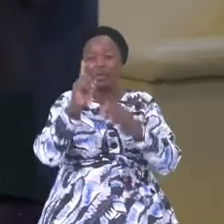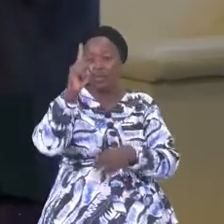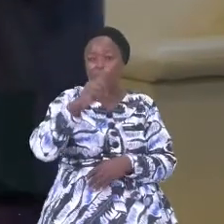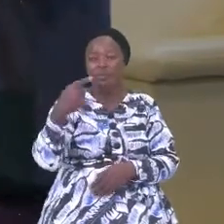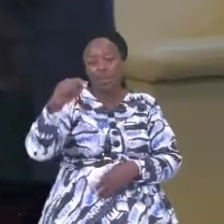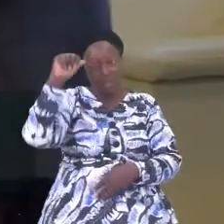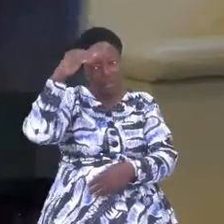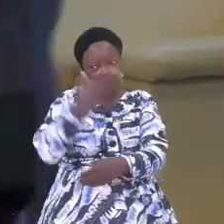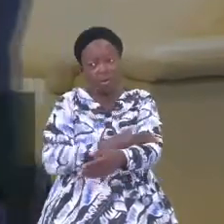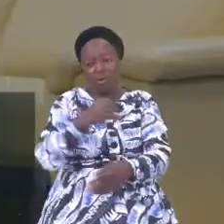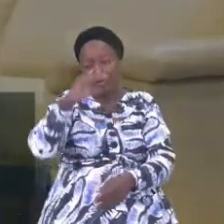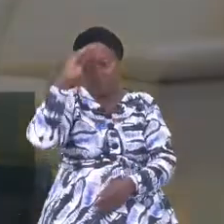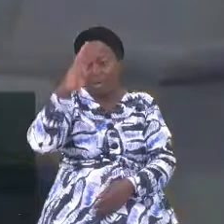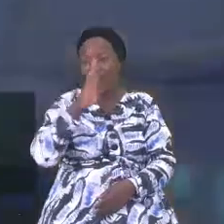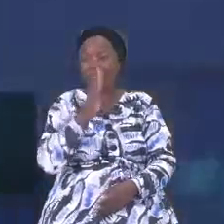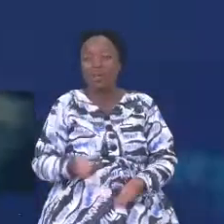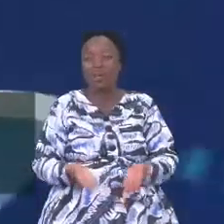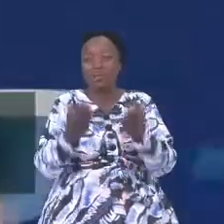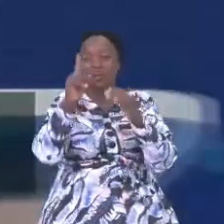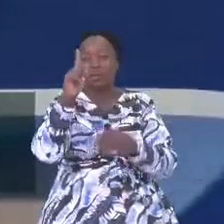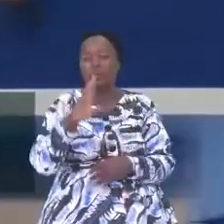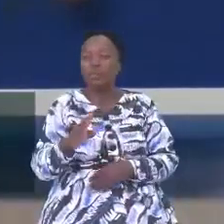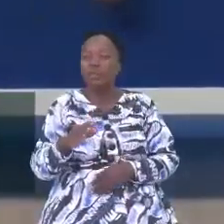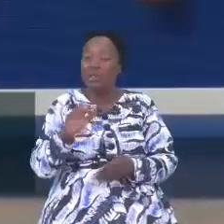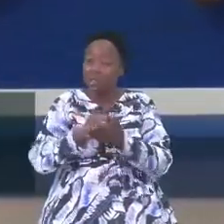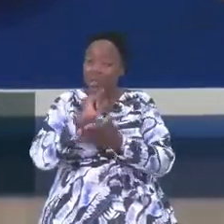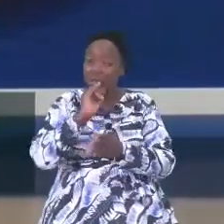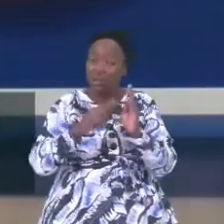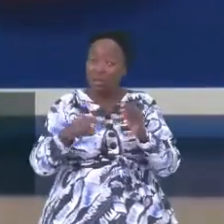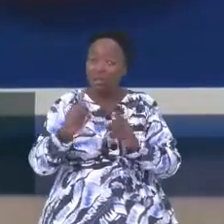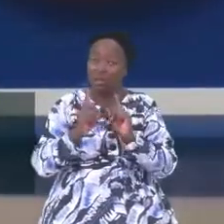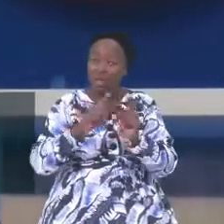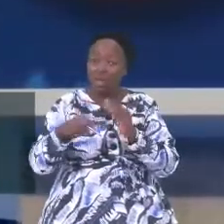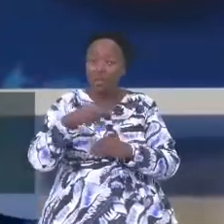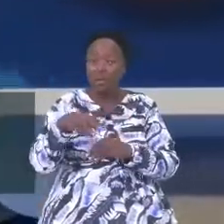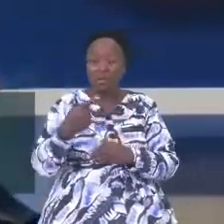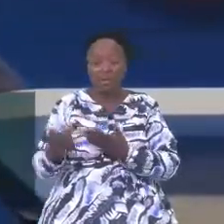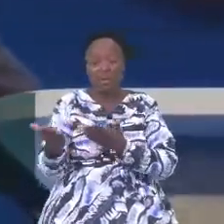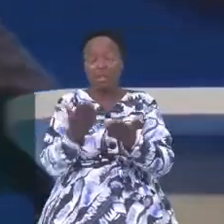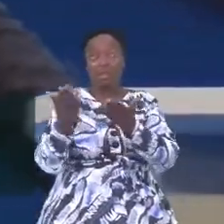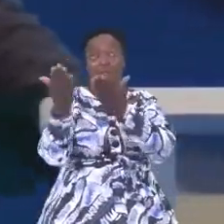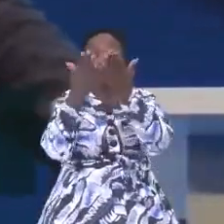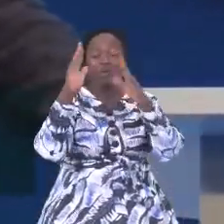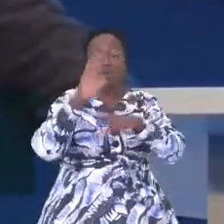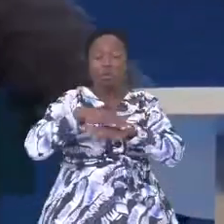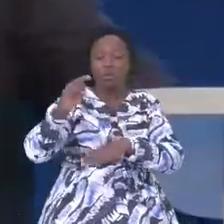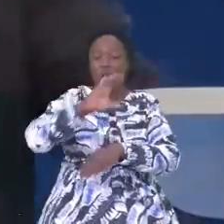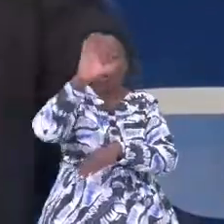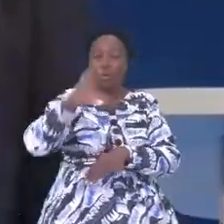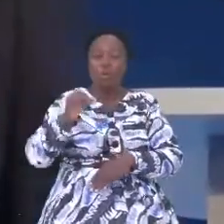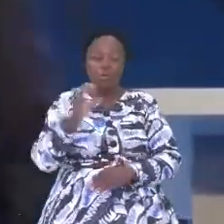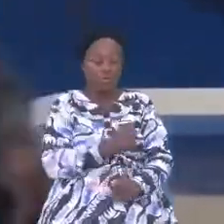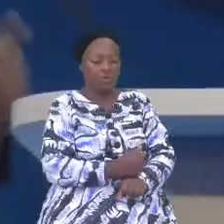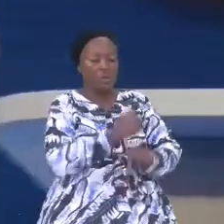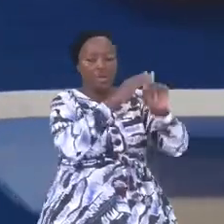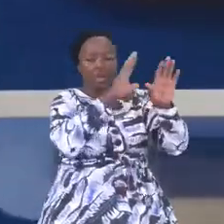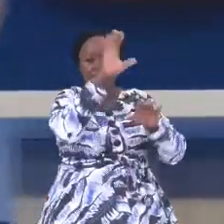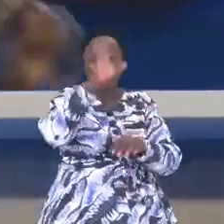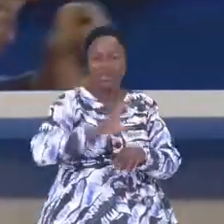Man lifted up. That's talking about his sacrifice on the cross of Calvary. Verse